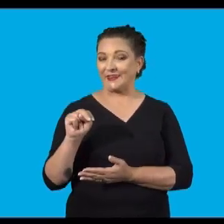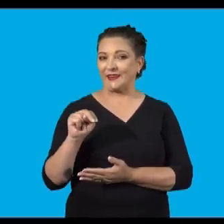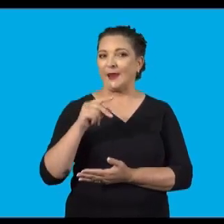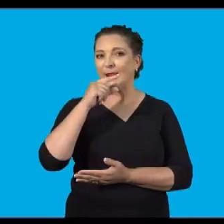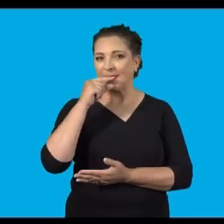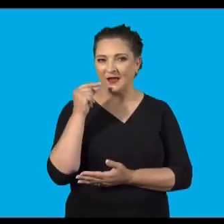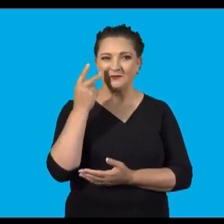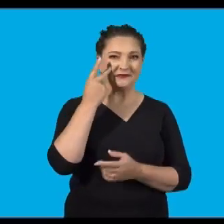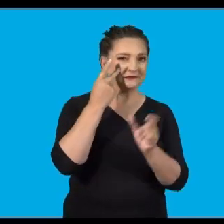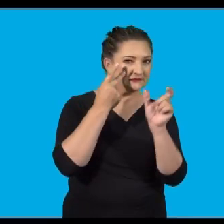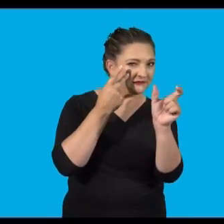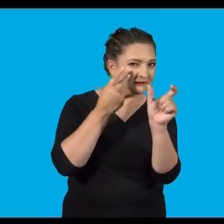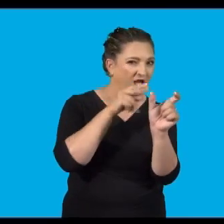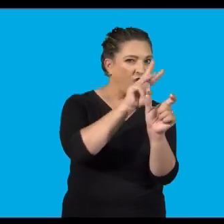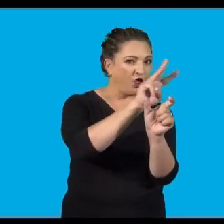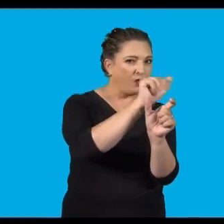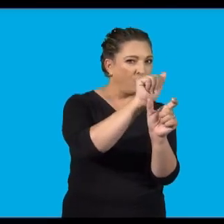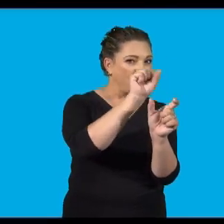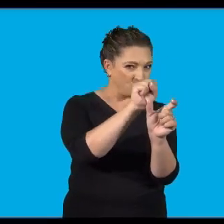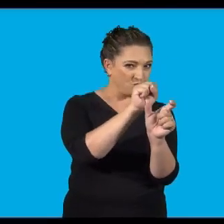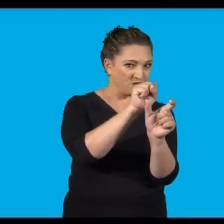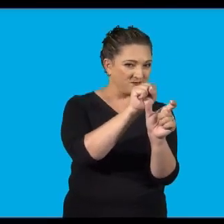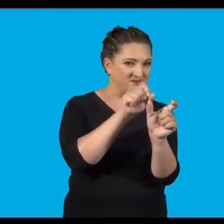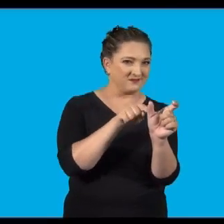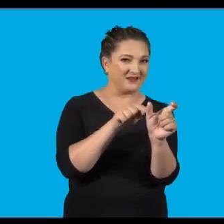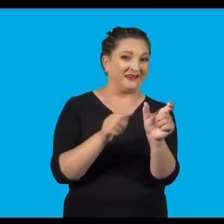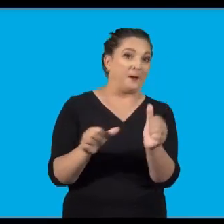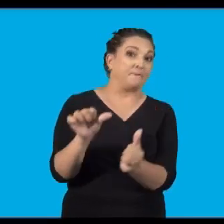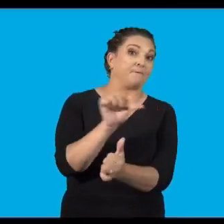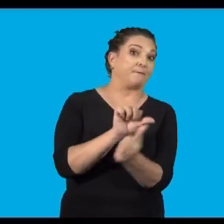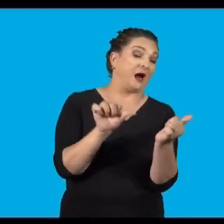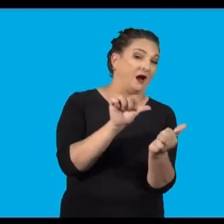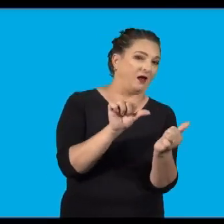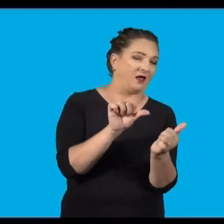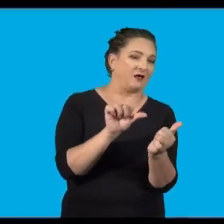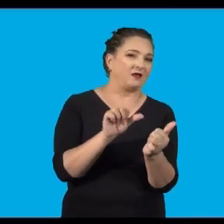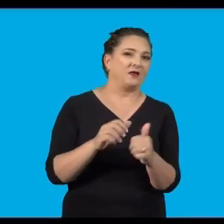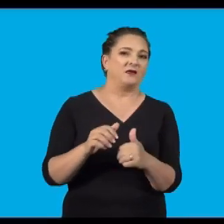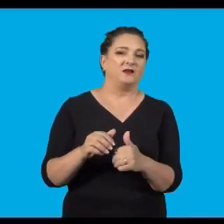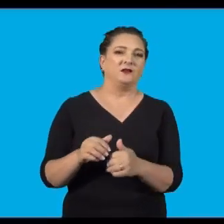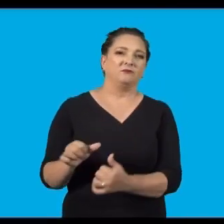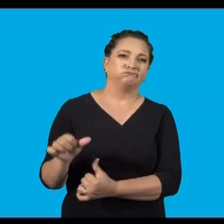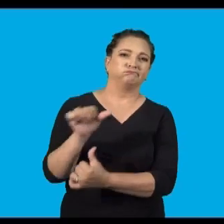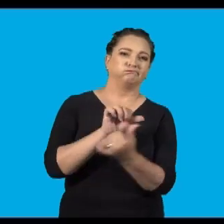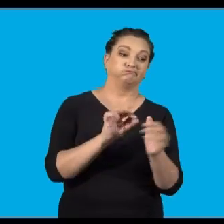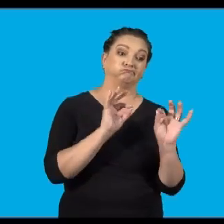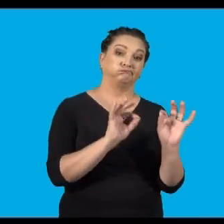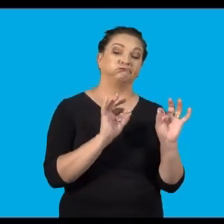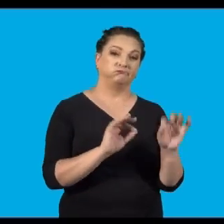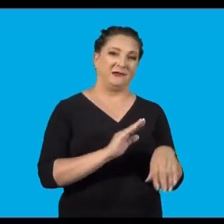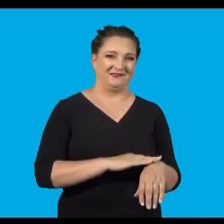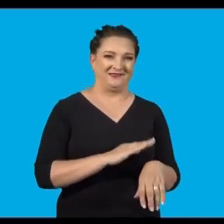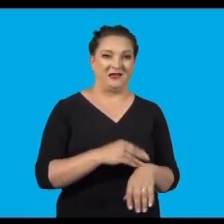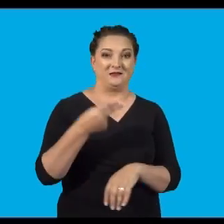at was named. Can you see that is past tense? Now we want to go back shifting in time. So to back shift, we make